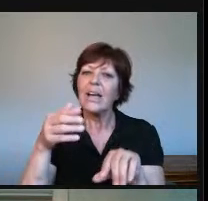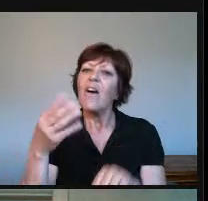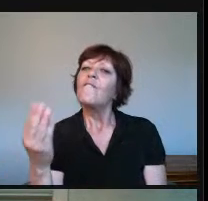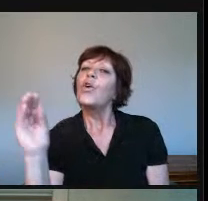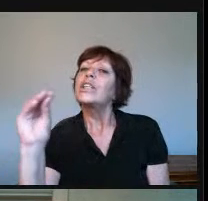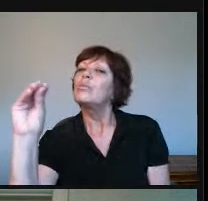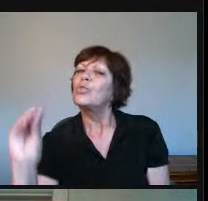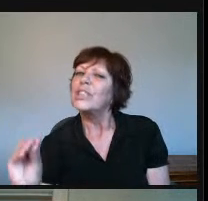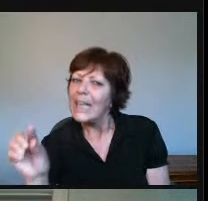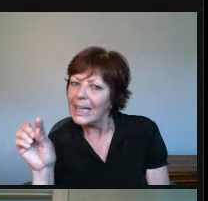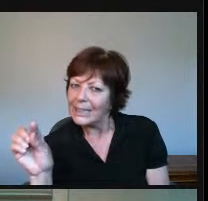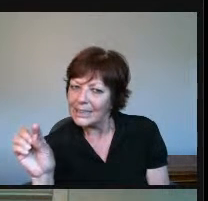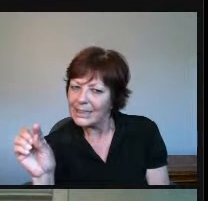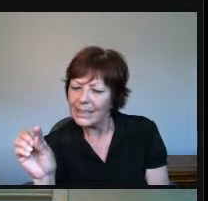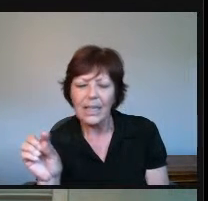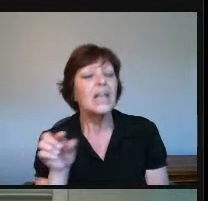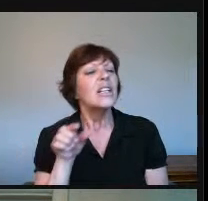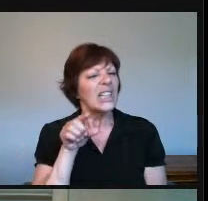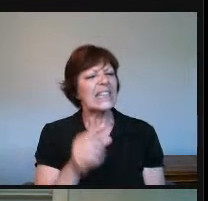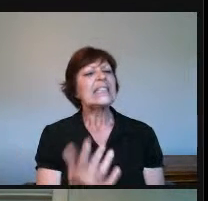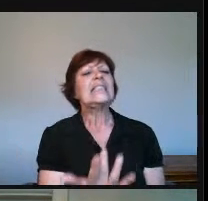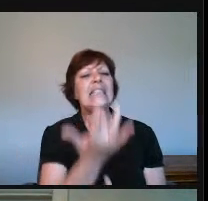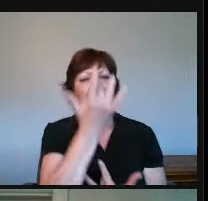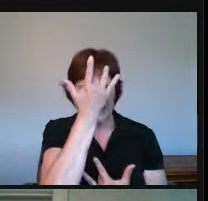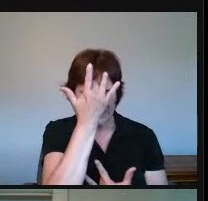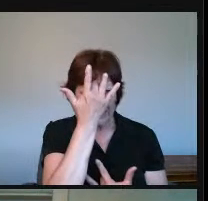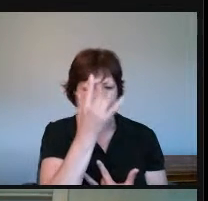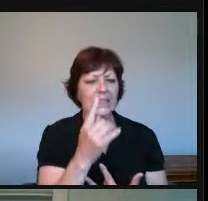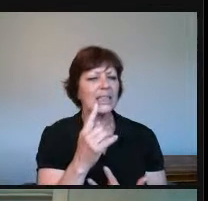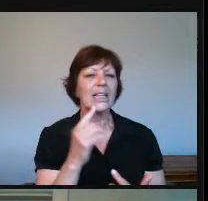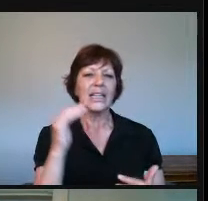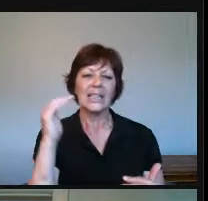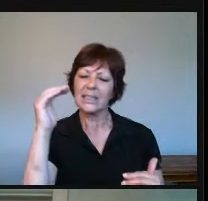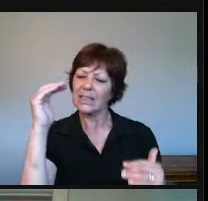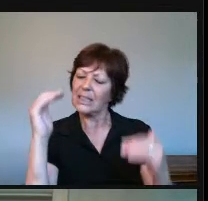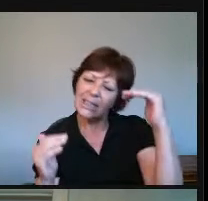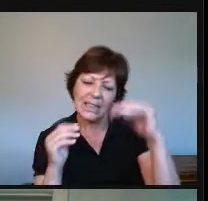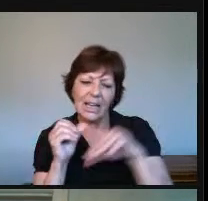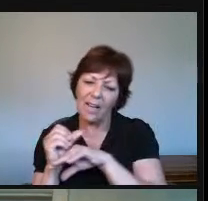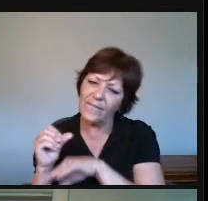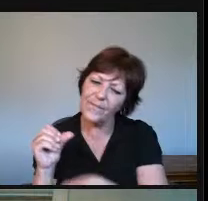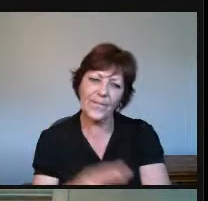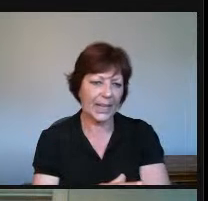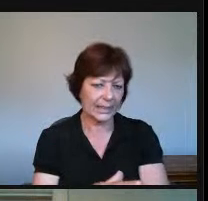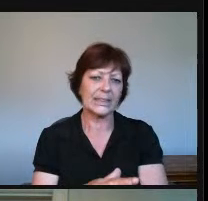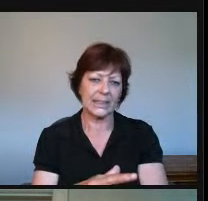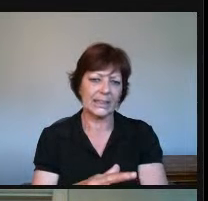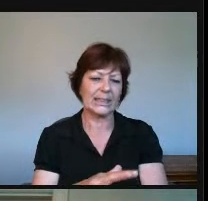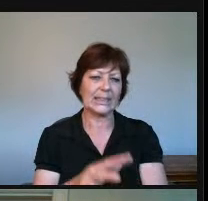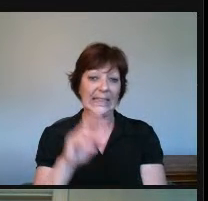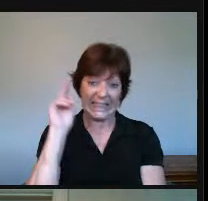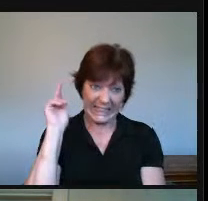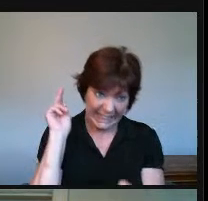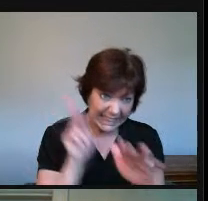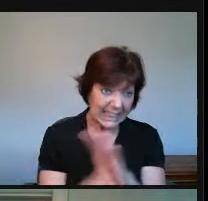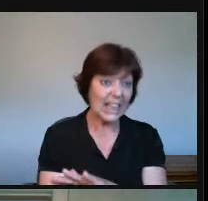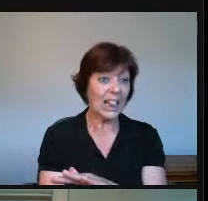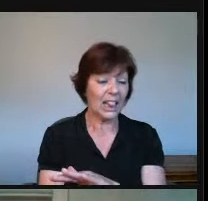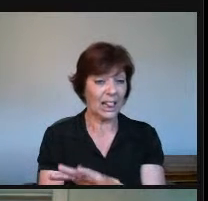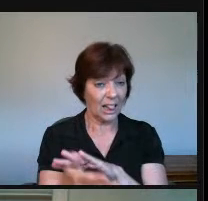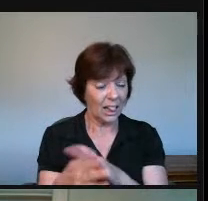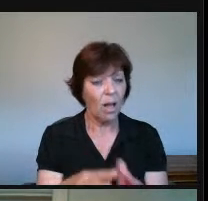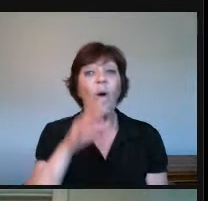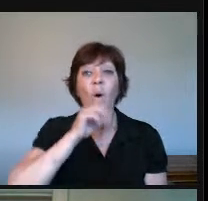14%. So this illness has disproportionately affected and it killed